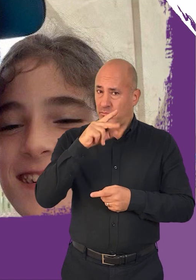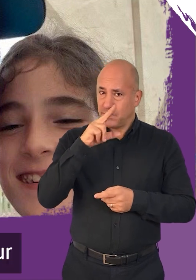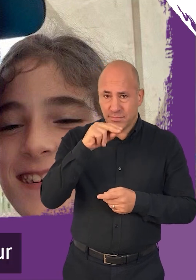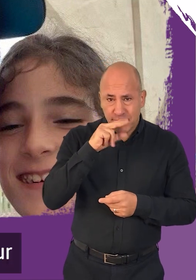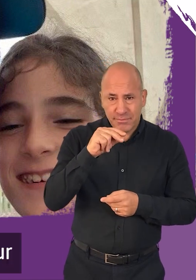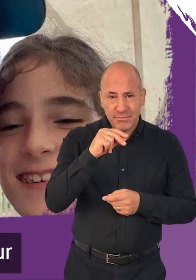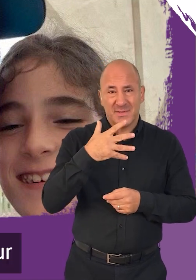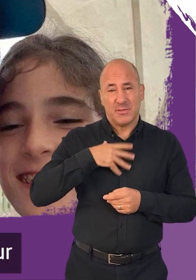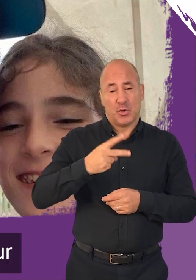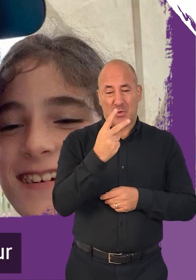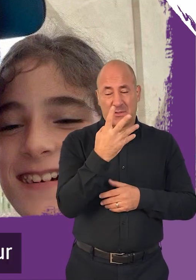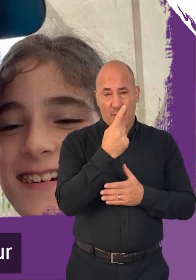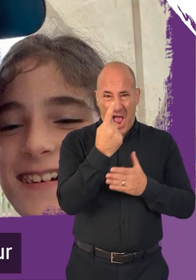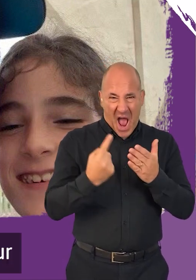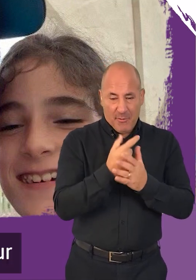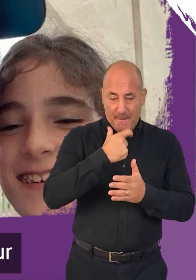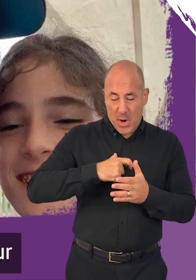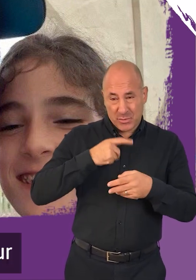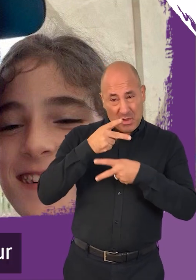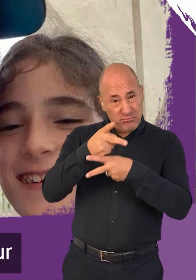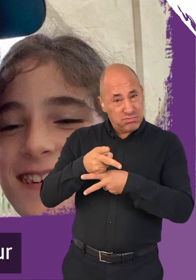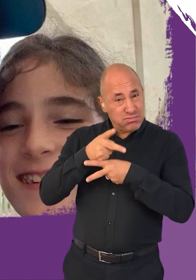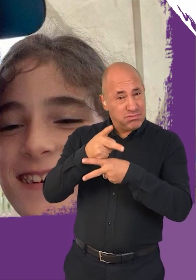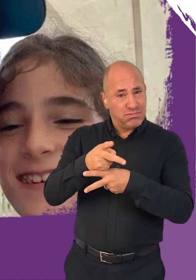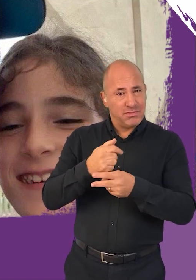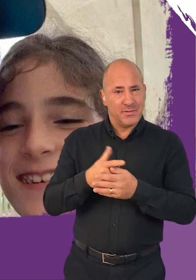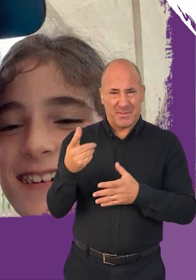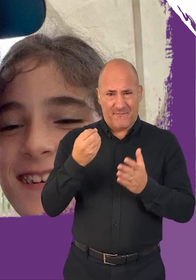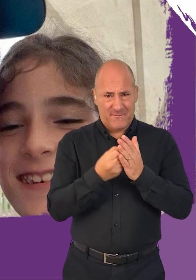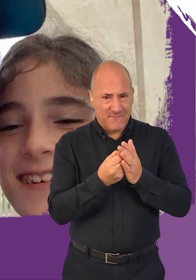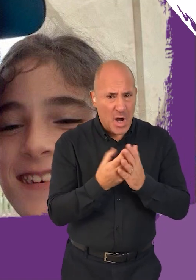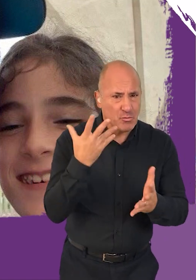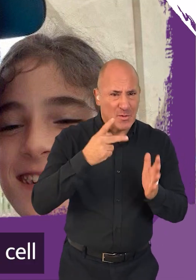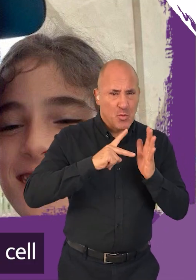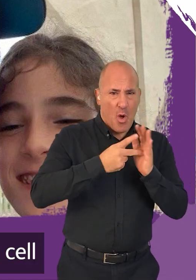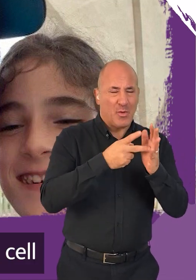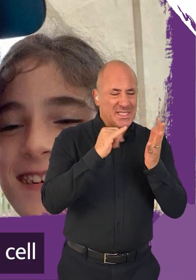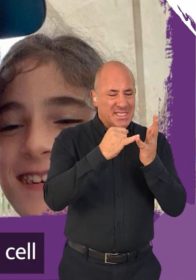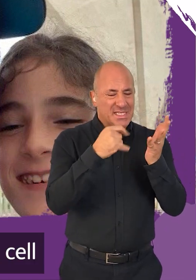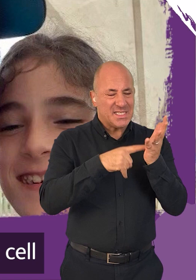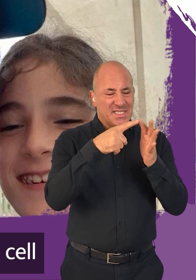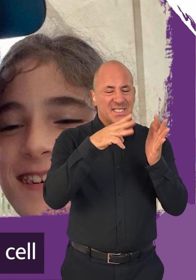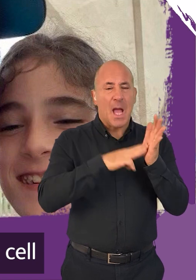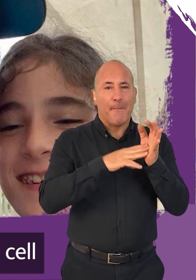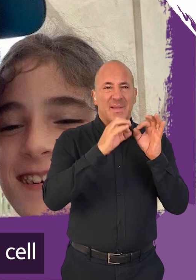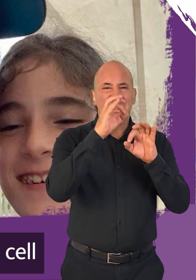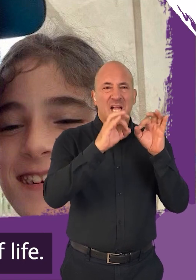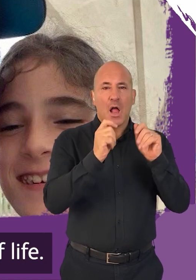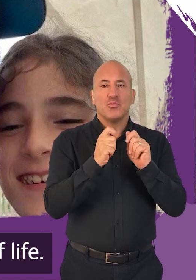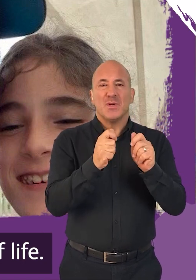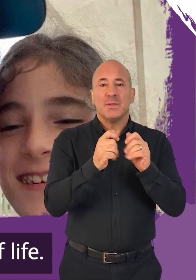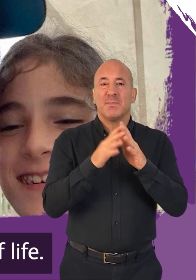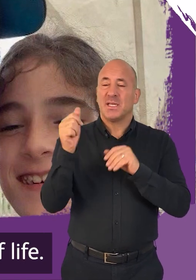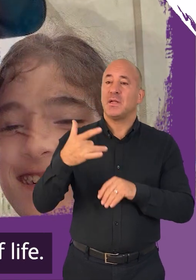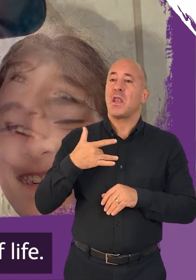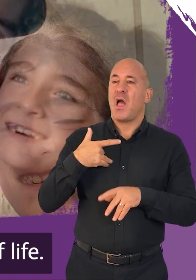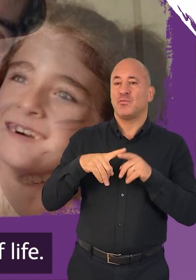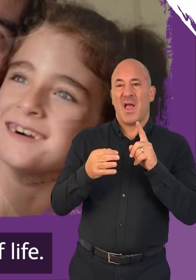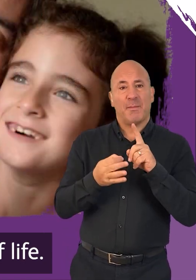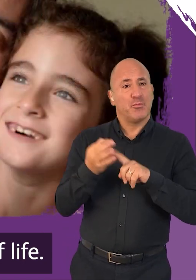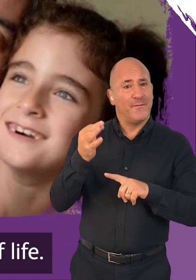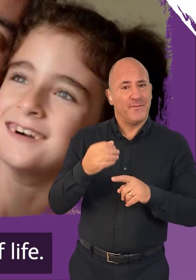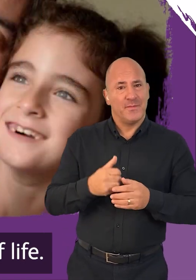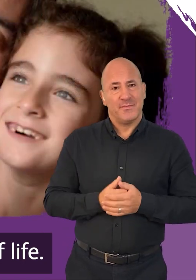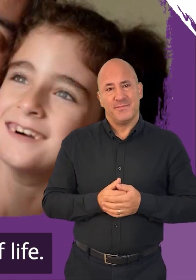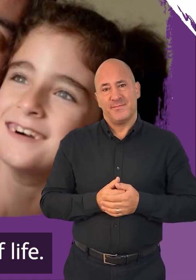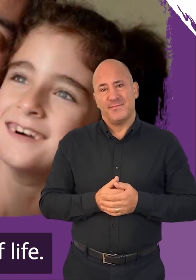palsy. She is non-verbal and requires 24-hour personal care. Michael fundraised and organised stem cell treatment to improve